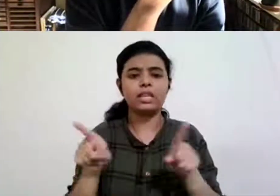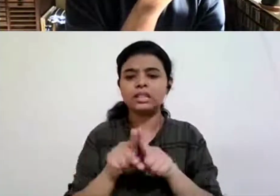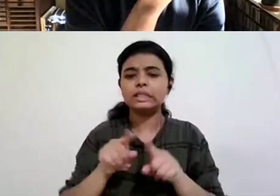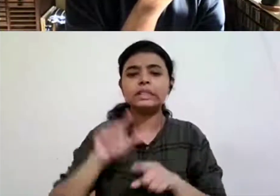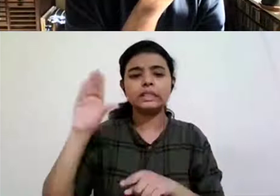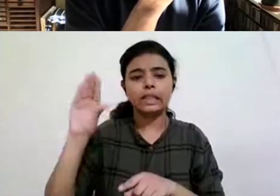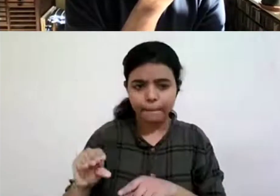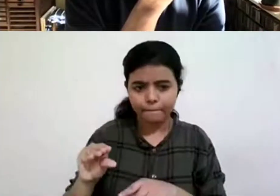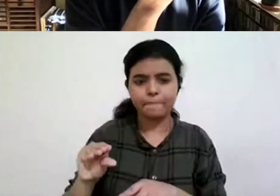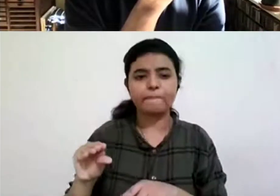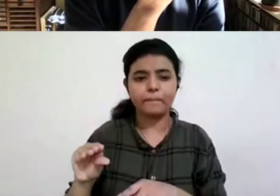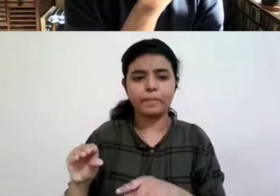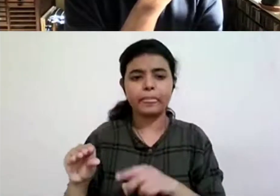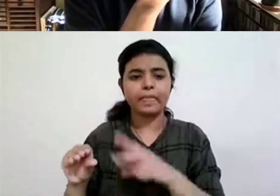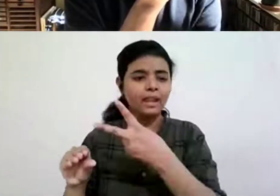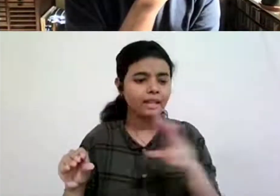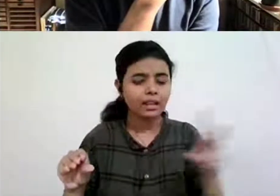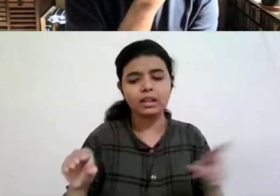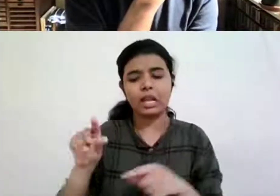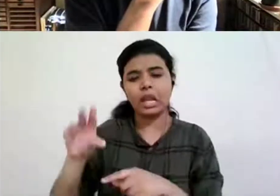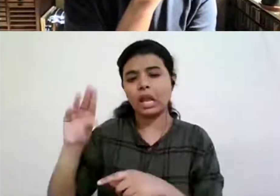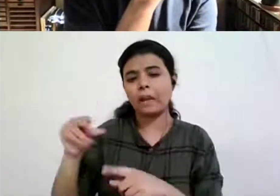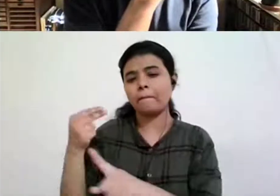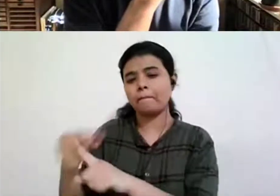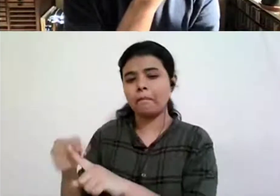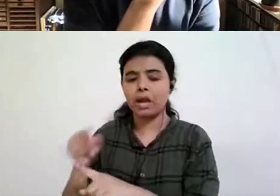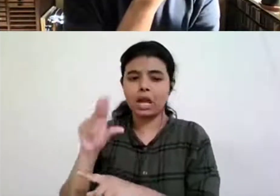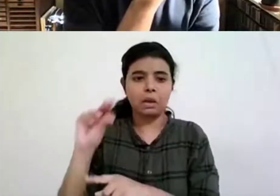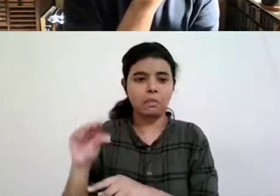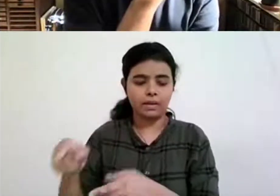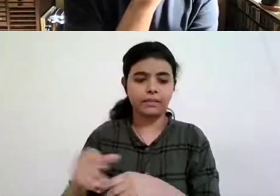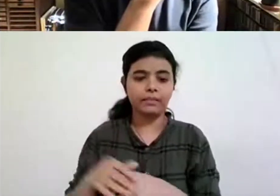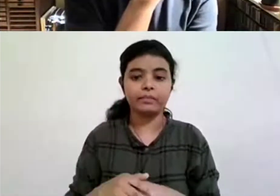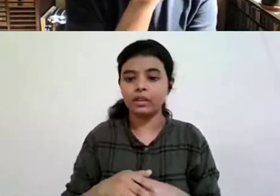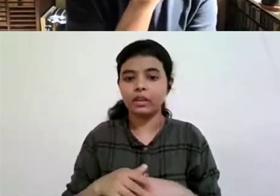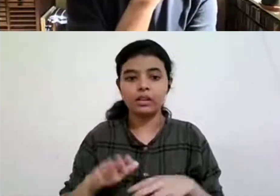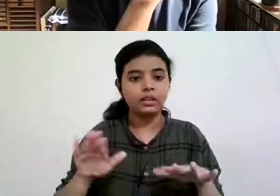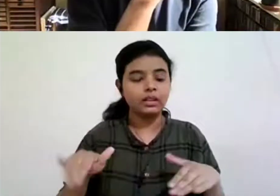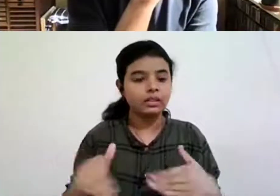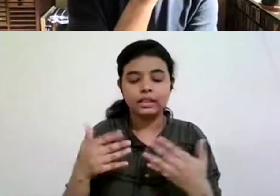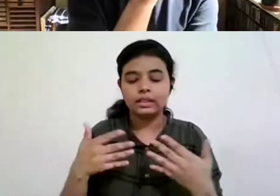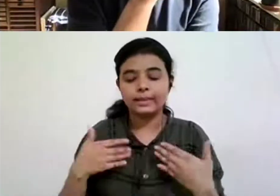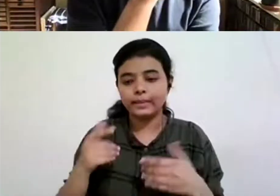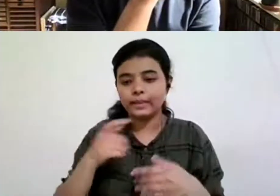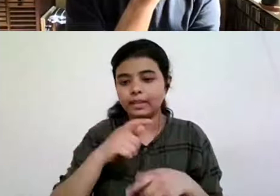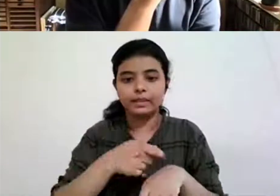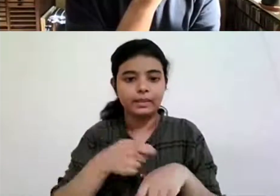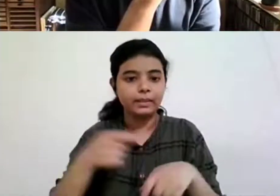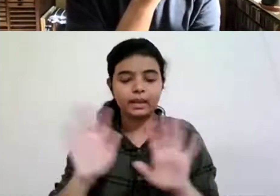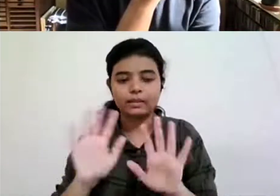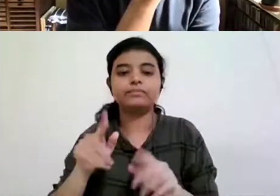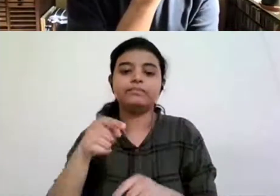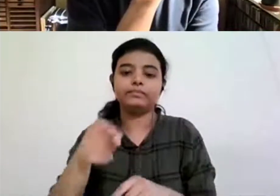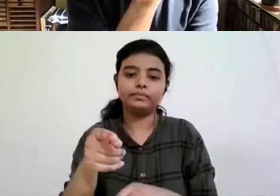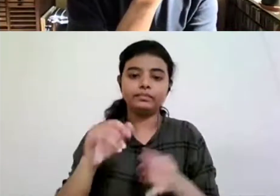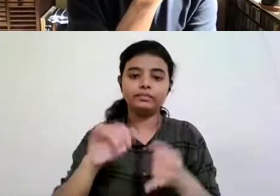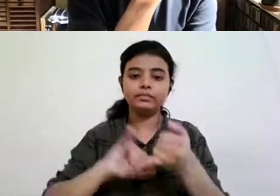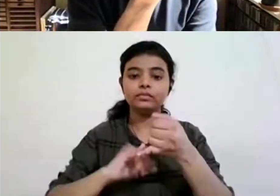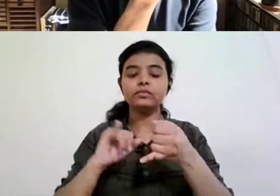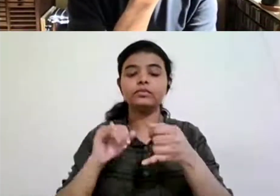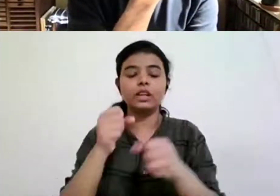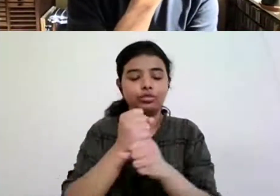stigmatizing model than other approaches. So now, without much brouhaha, I think I will invite Professor